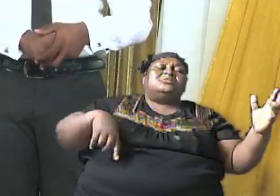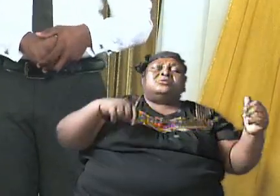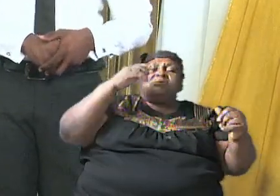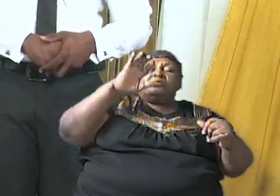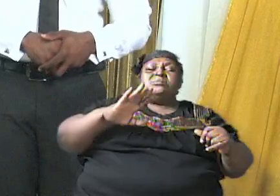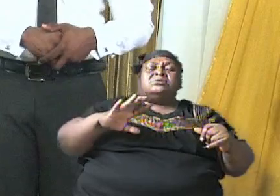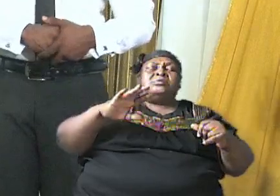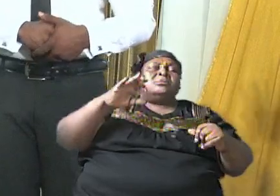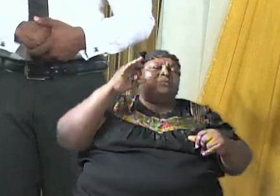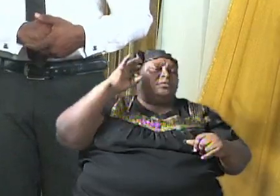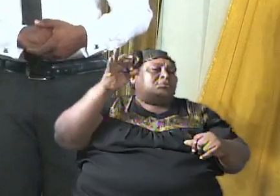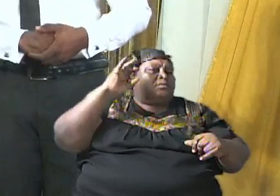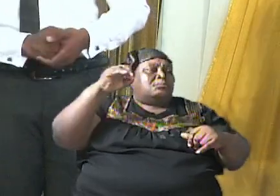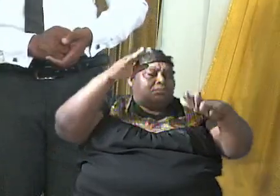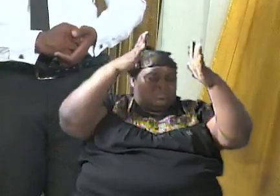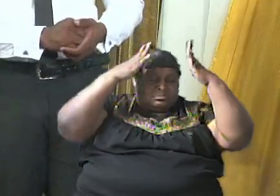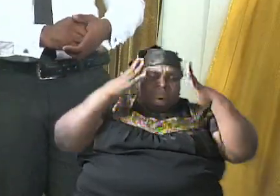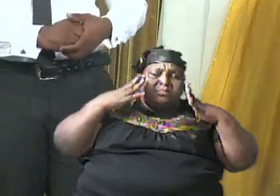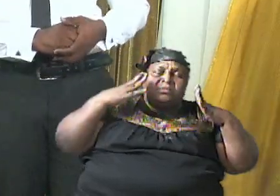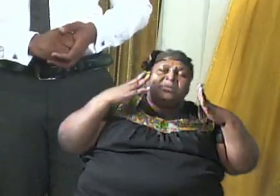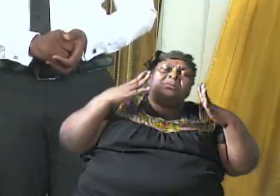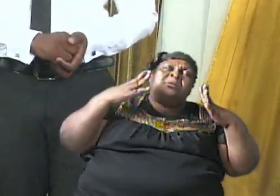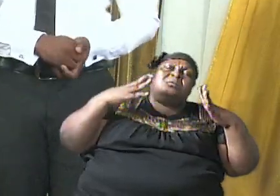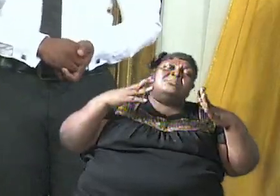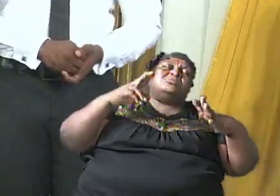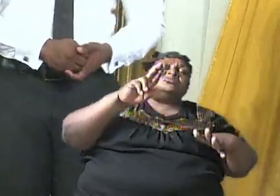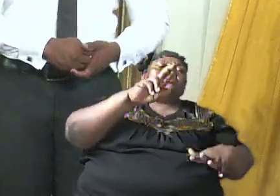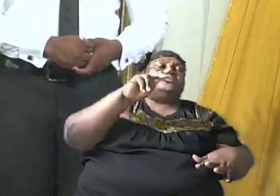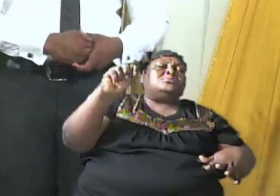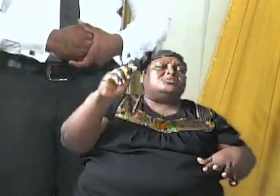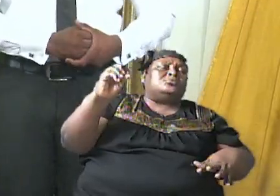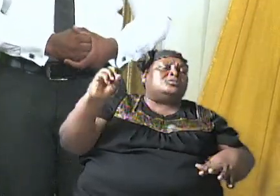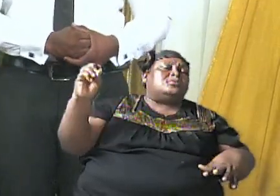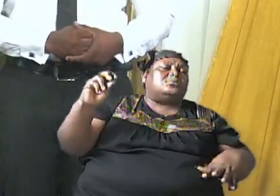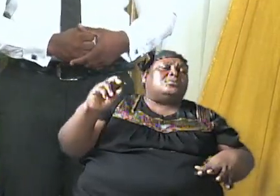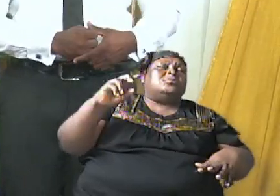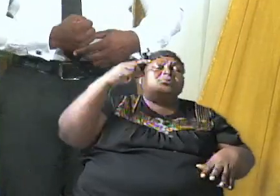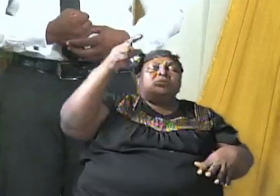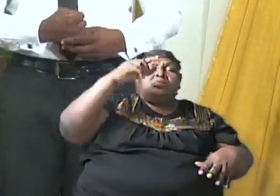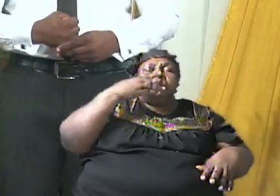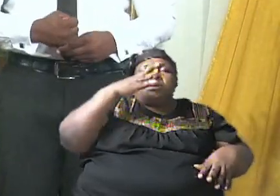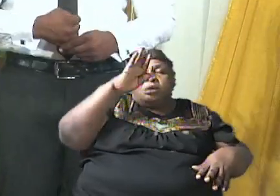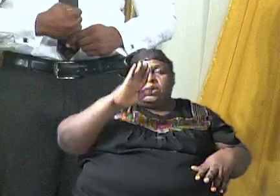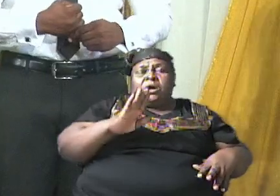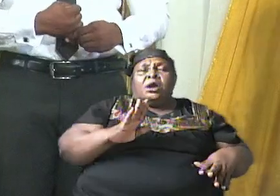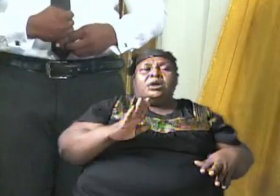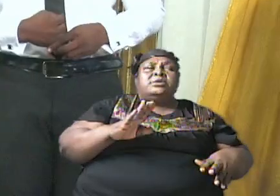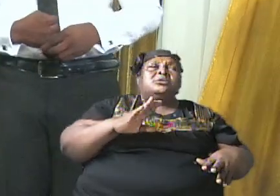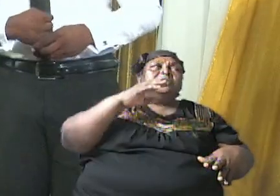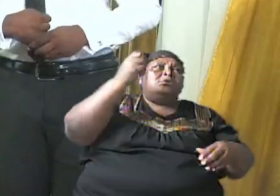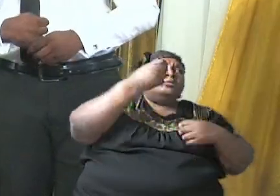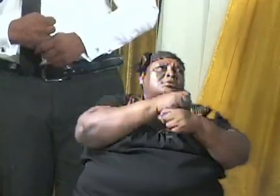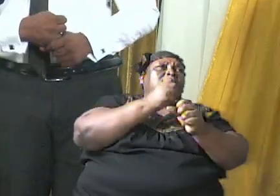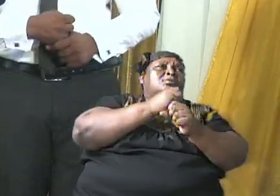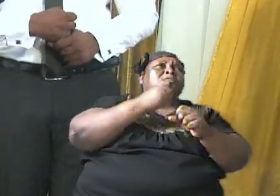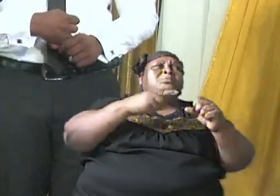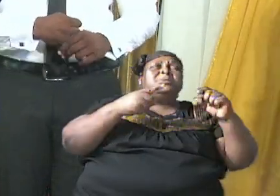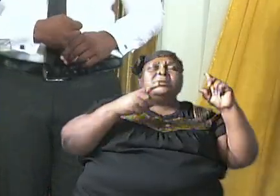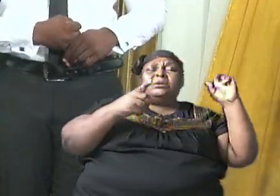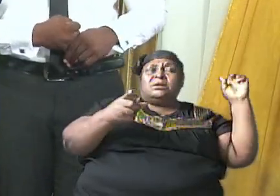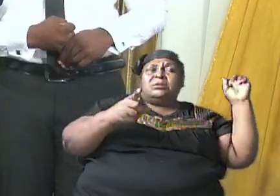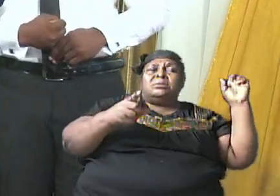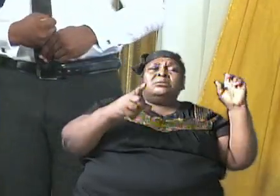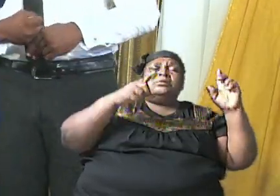Almighty, Pastor Hutter, Bishop Hutter, Lord God, you are God. And Lord God, you made him, Lord God.